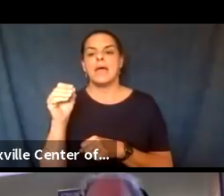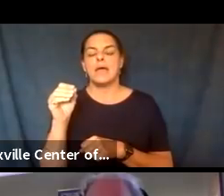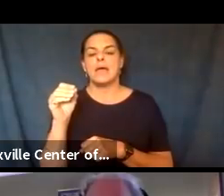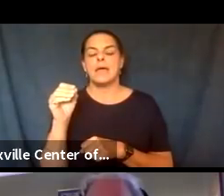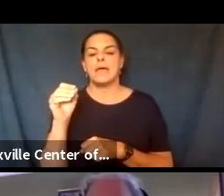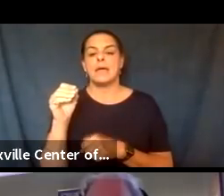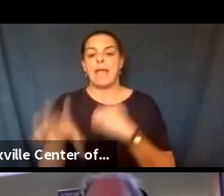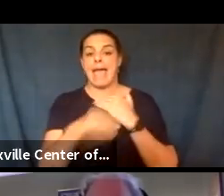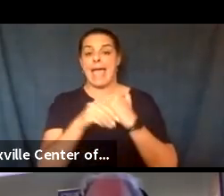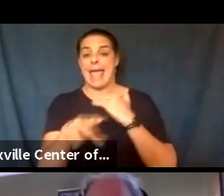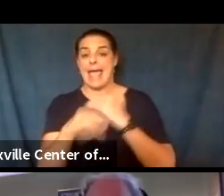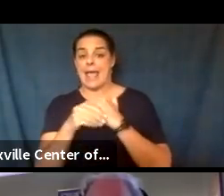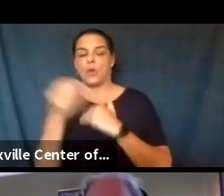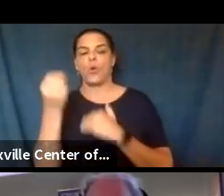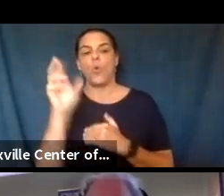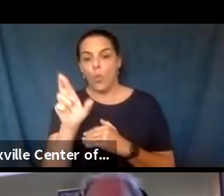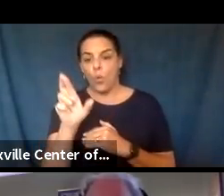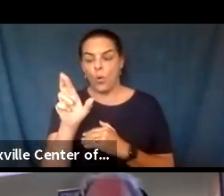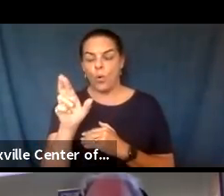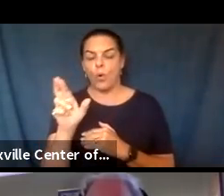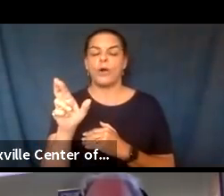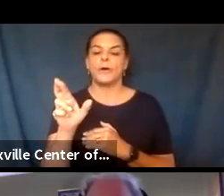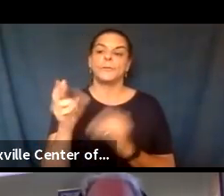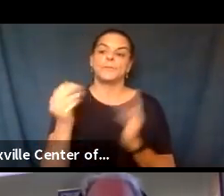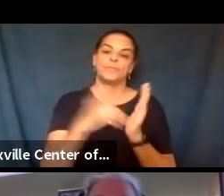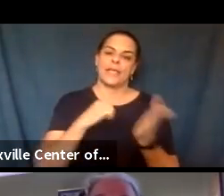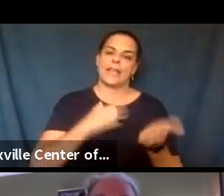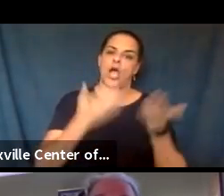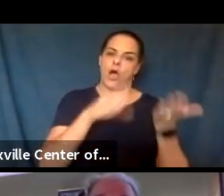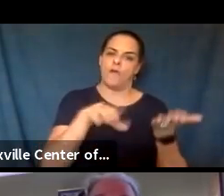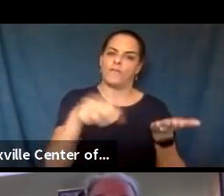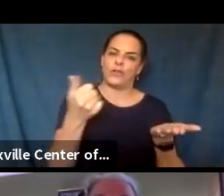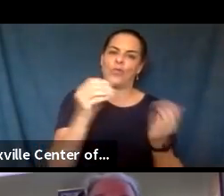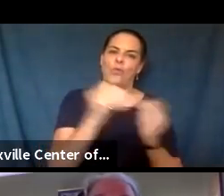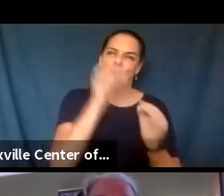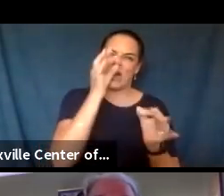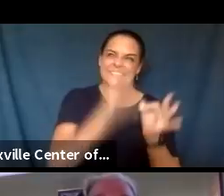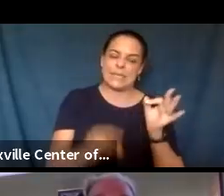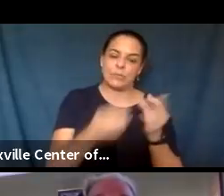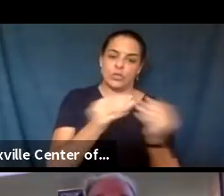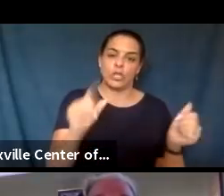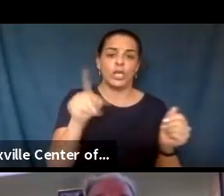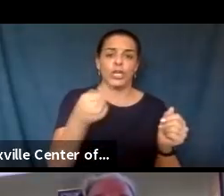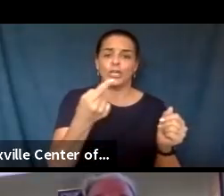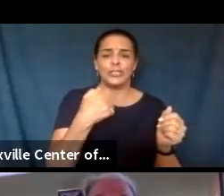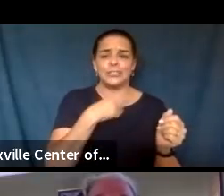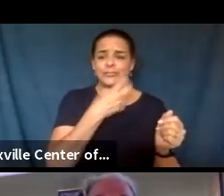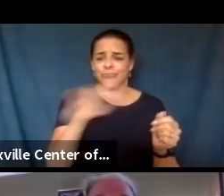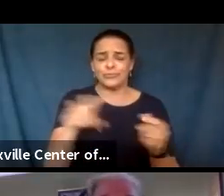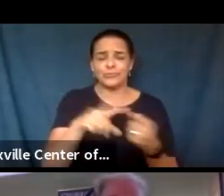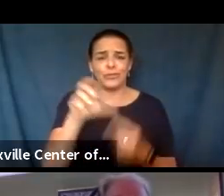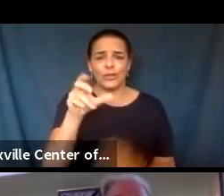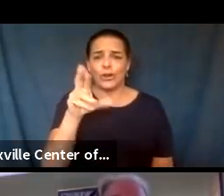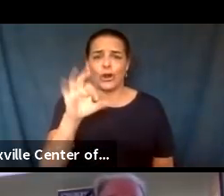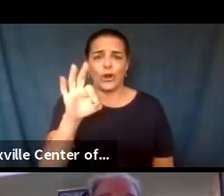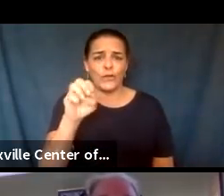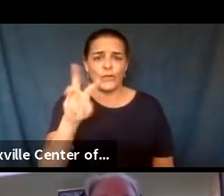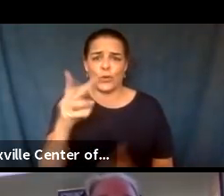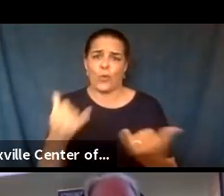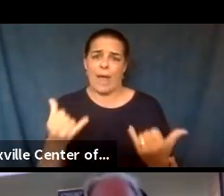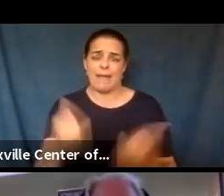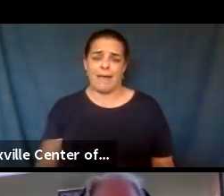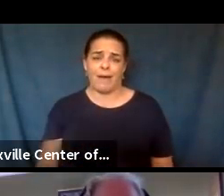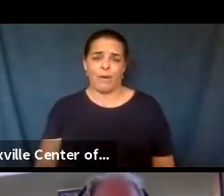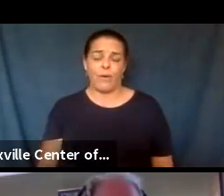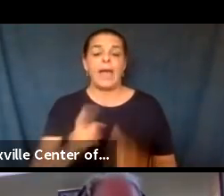add some things, or again, I offer something as a simpler solution, and that's just to go to a curfew at this time. And then